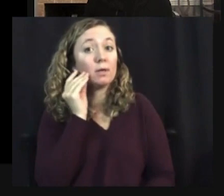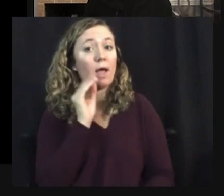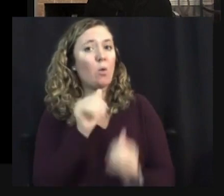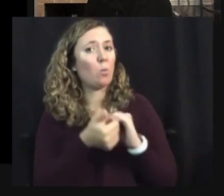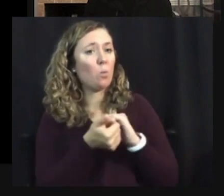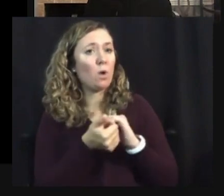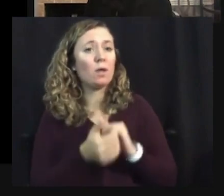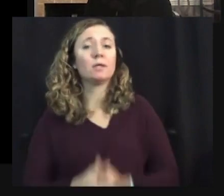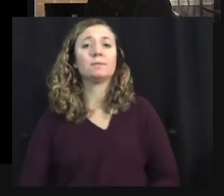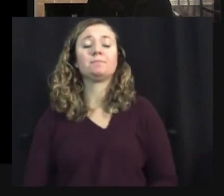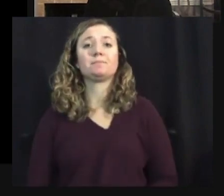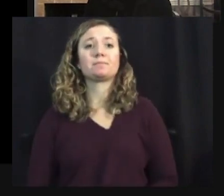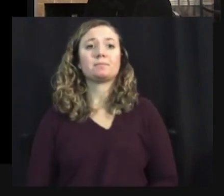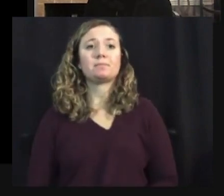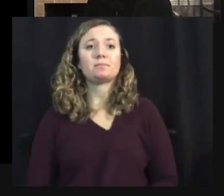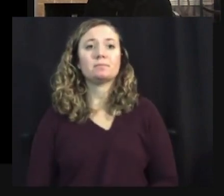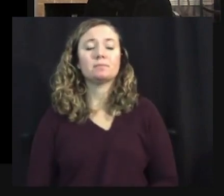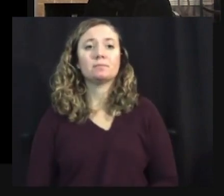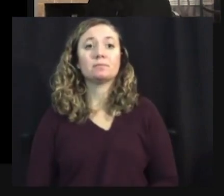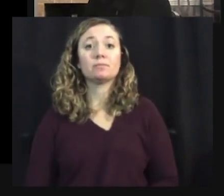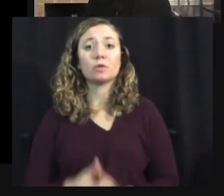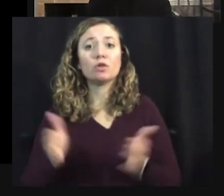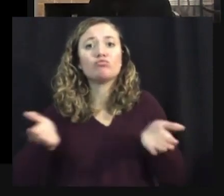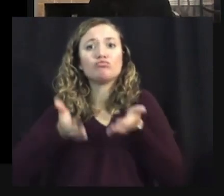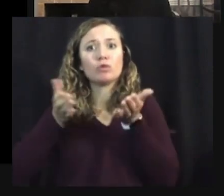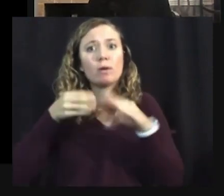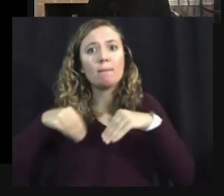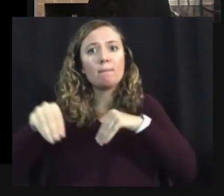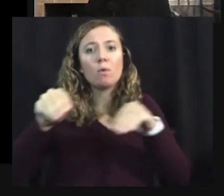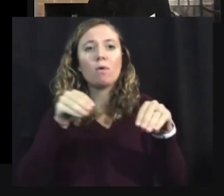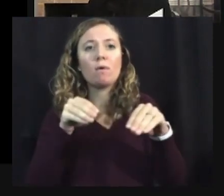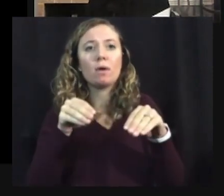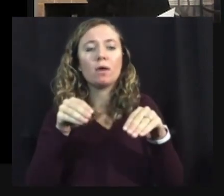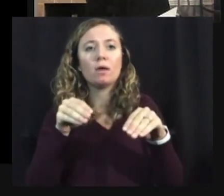For movement. Encourage movement in all